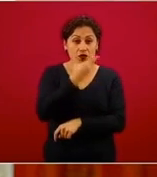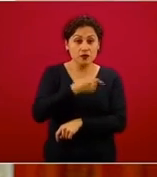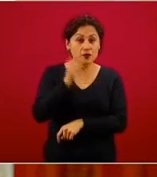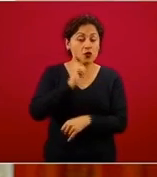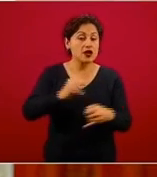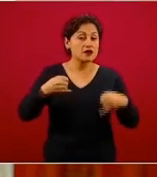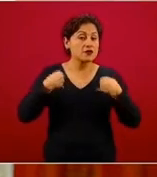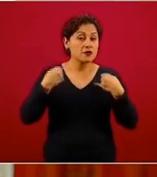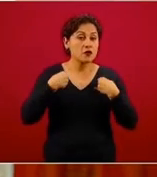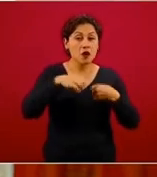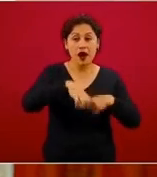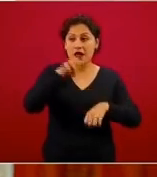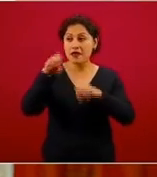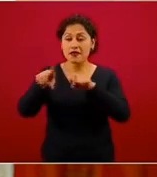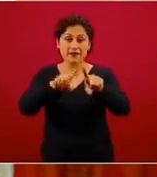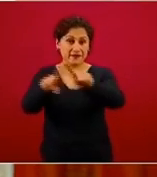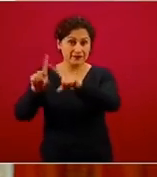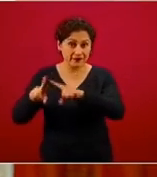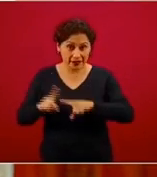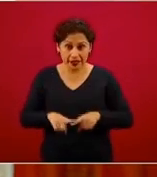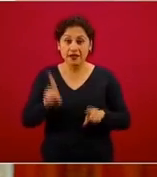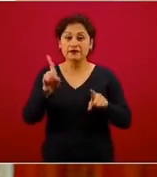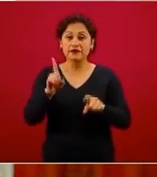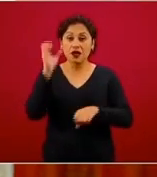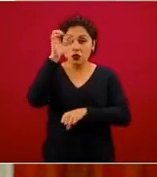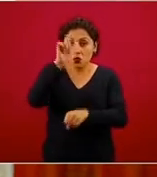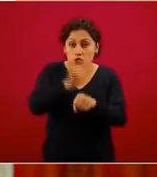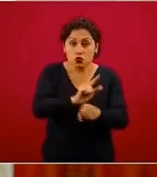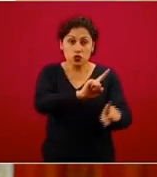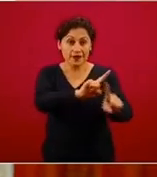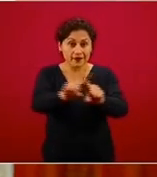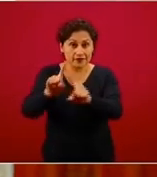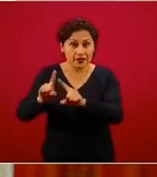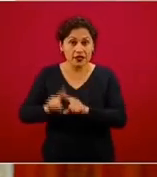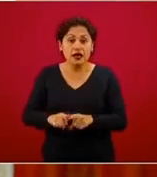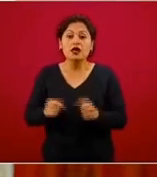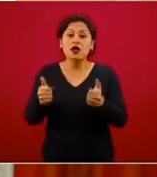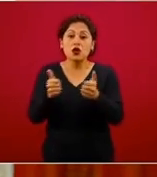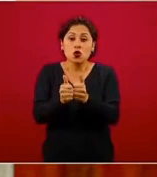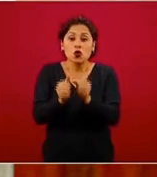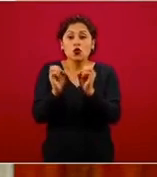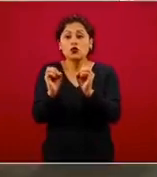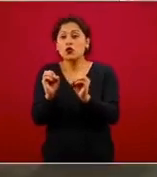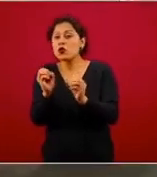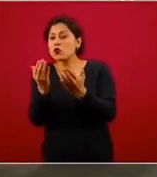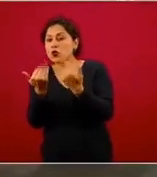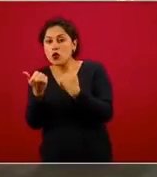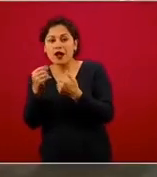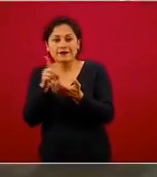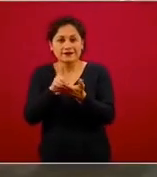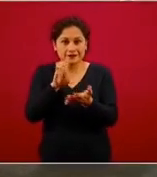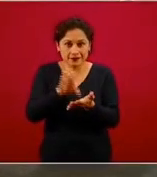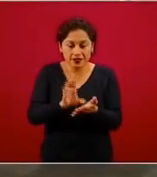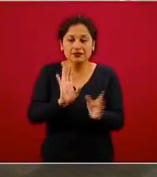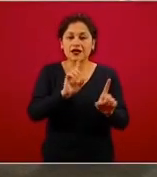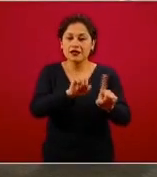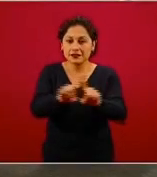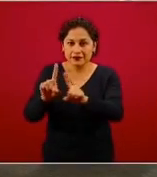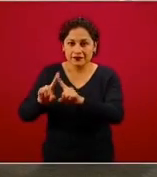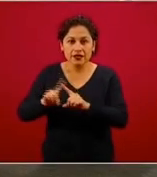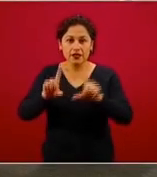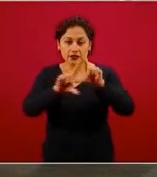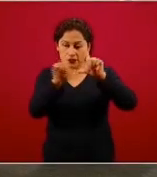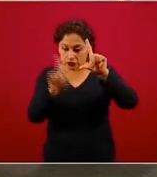participated. Girls, boys, and adolescents from different cultures, with disabilities, without,